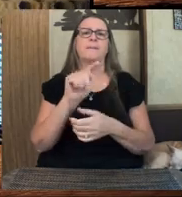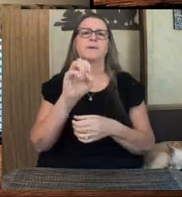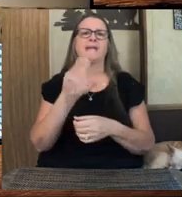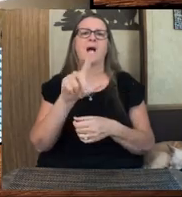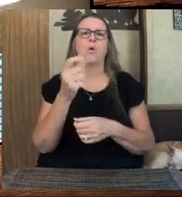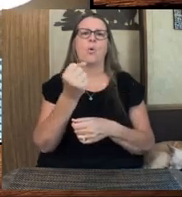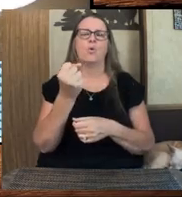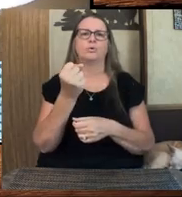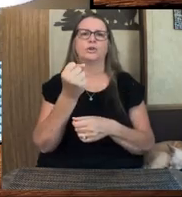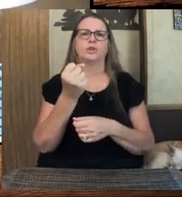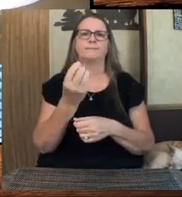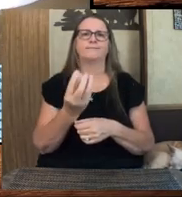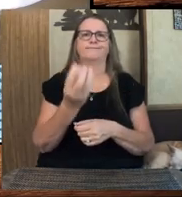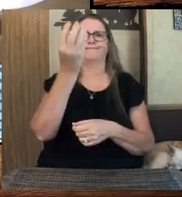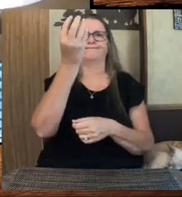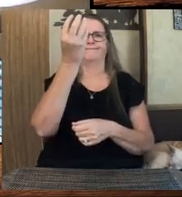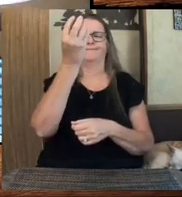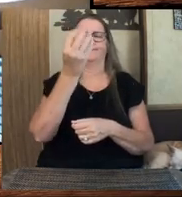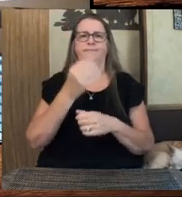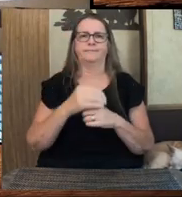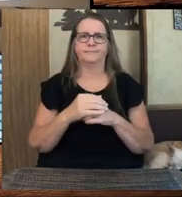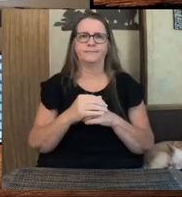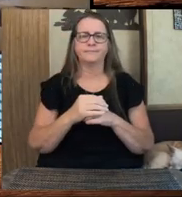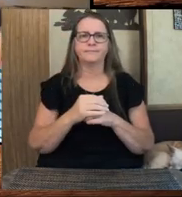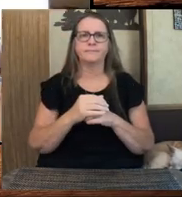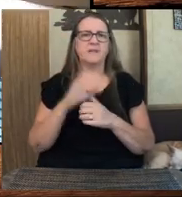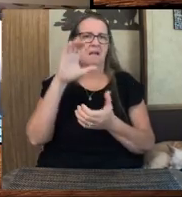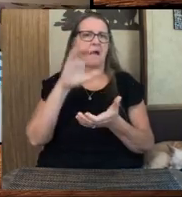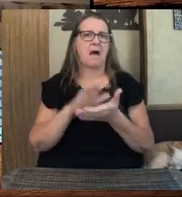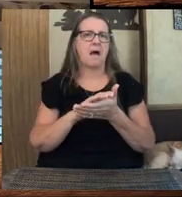have this. It's a paper towel holder.